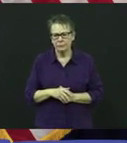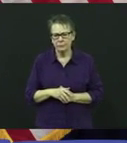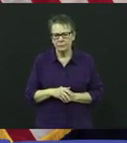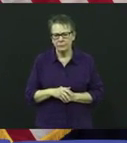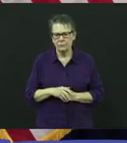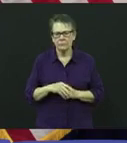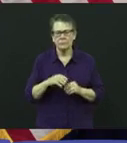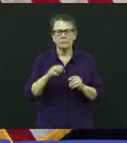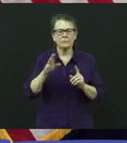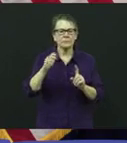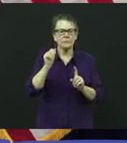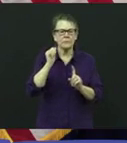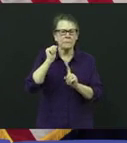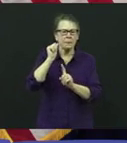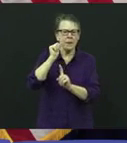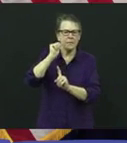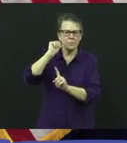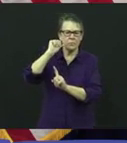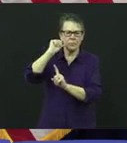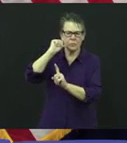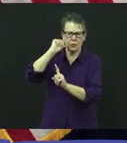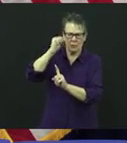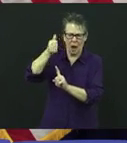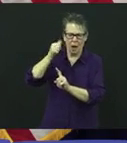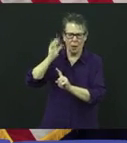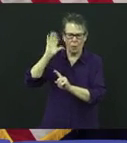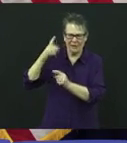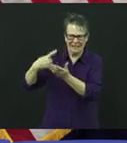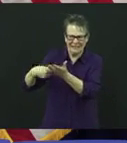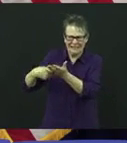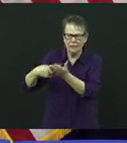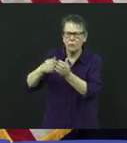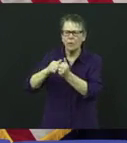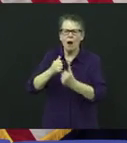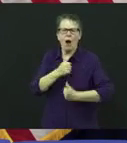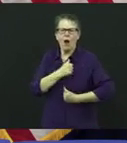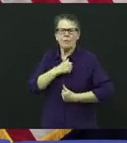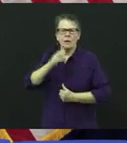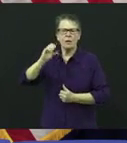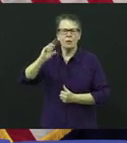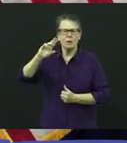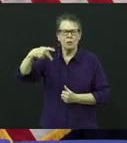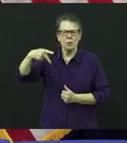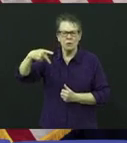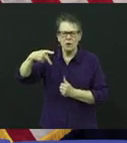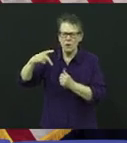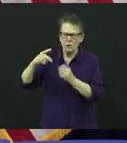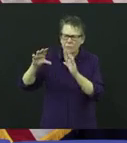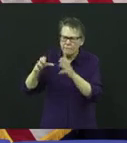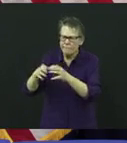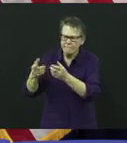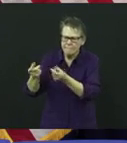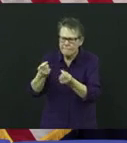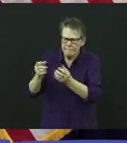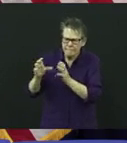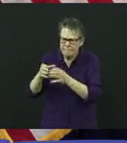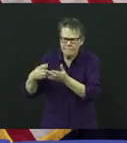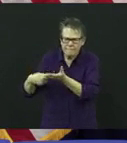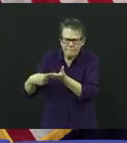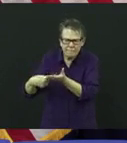So field hospitals were on all of these conversations. PPE I've already referred to. Obviously,